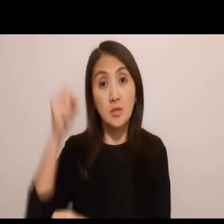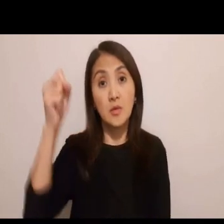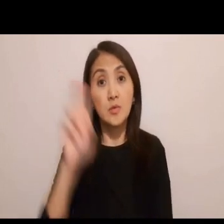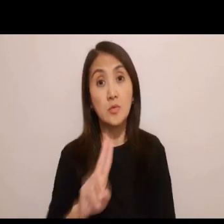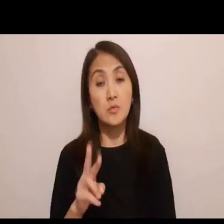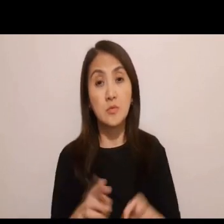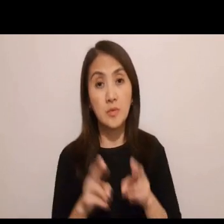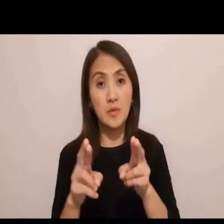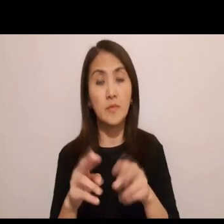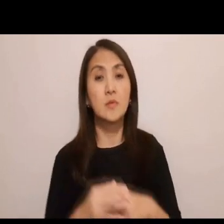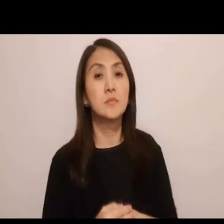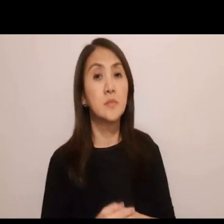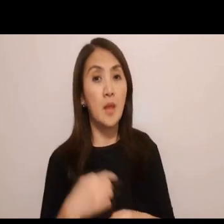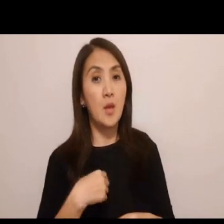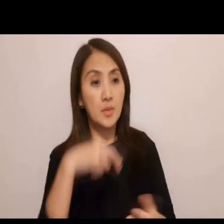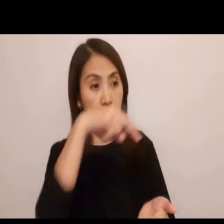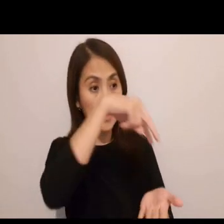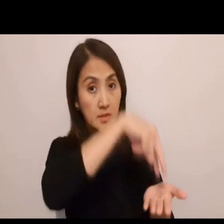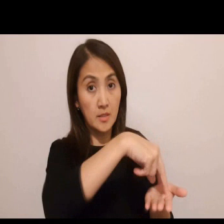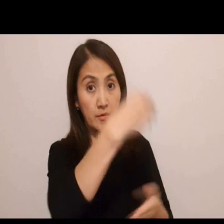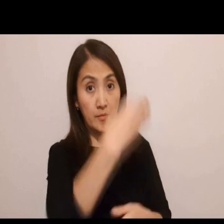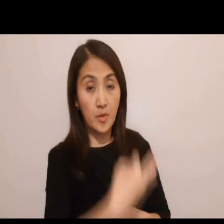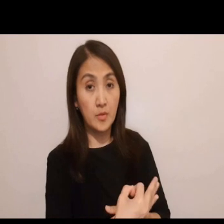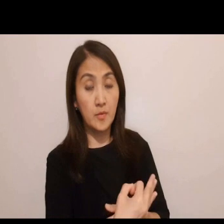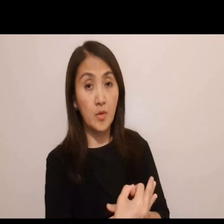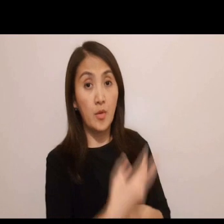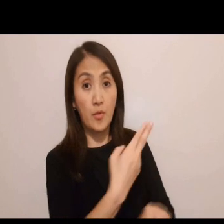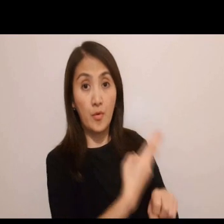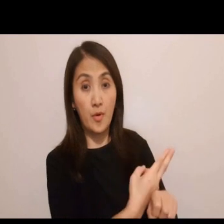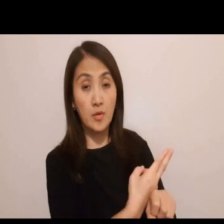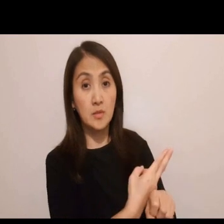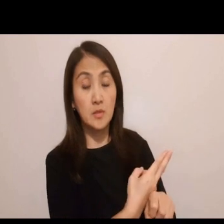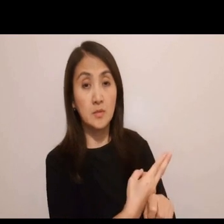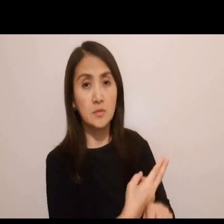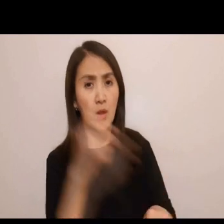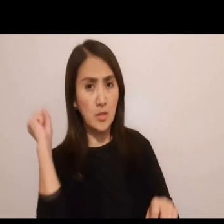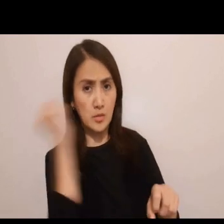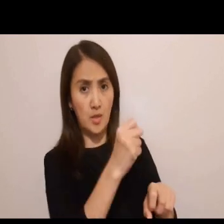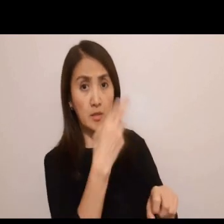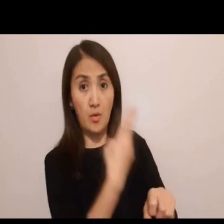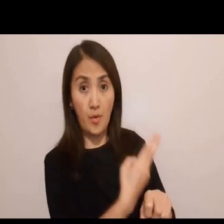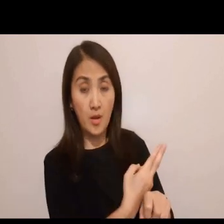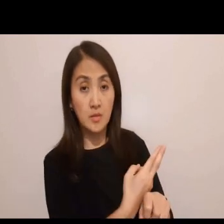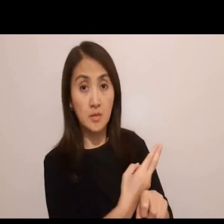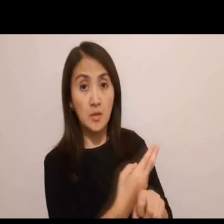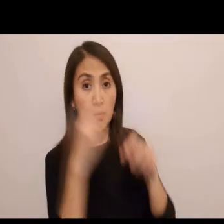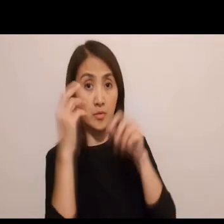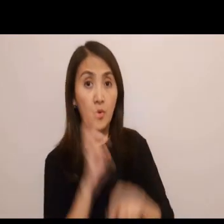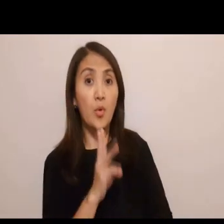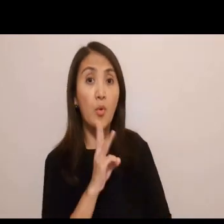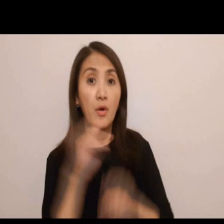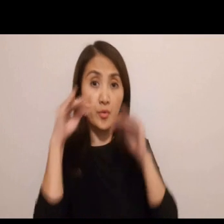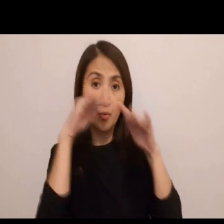with which you struck the river. I will be standing there in front of you on the rock in Horeb. Strike the rock,